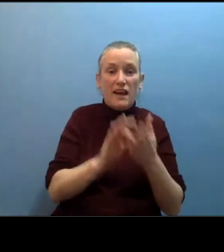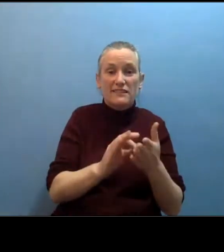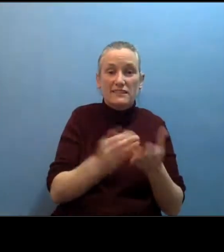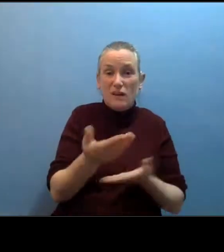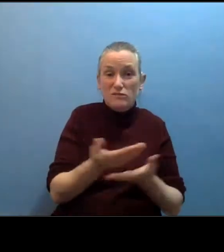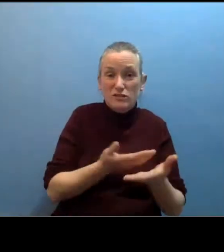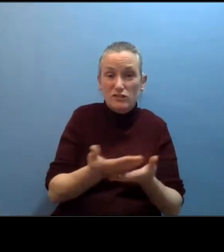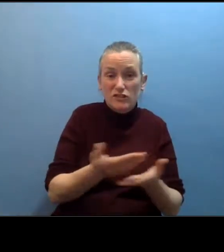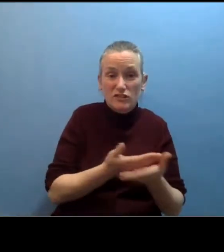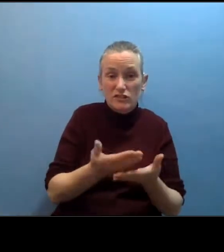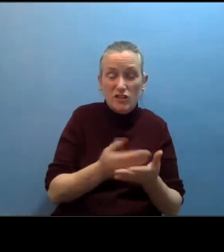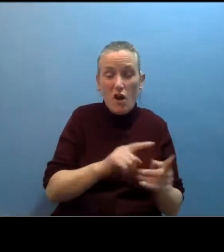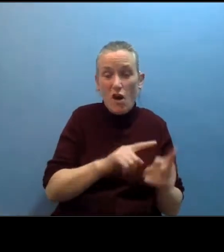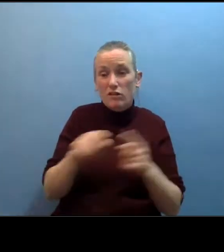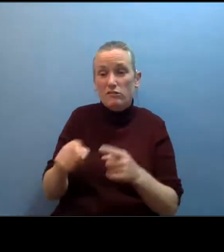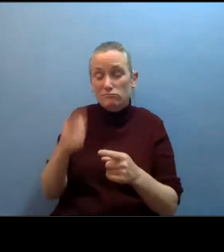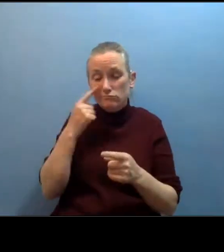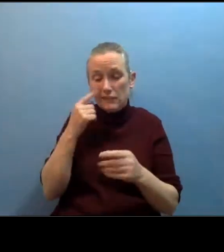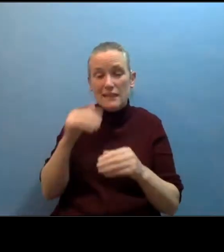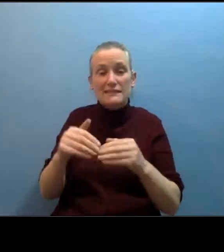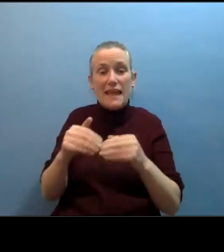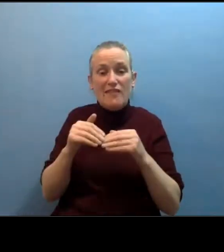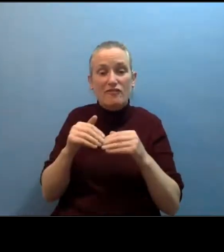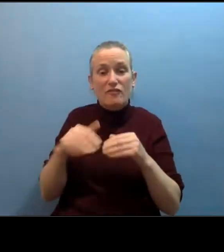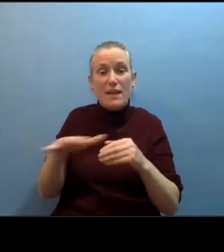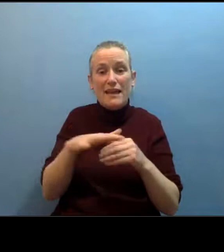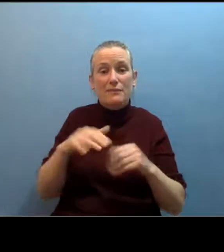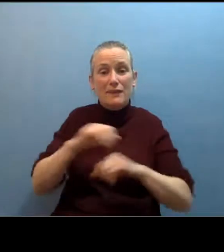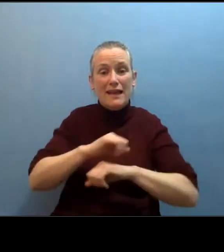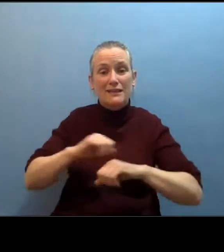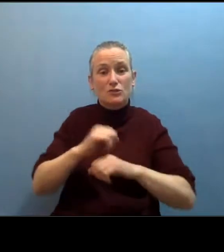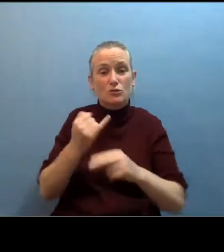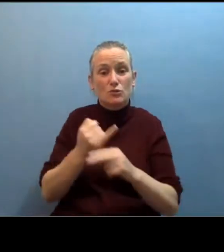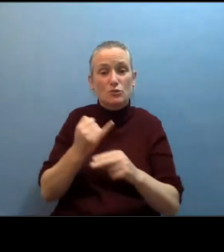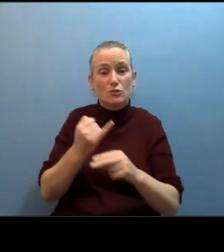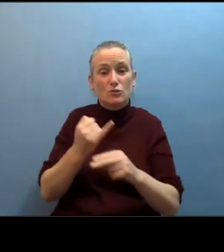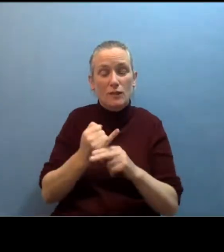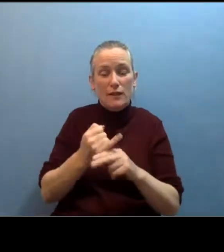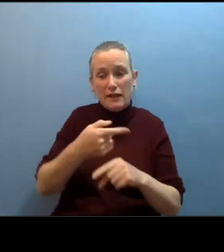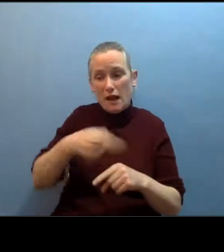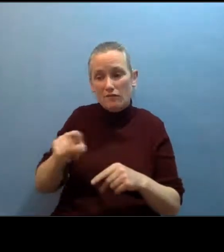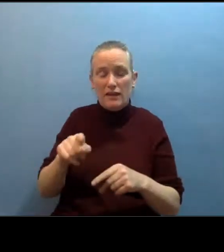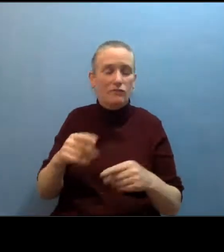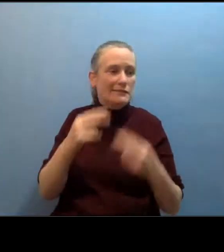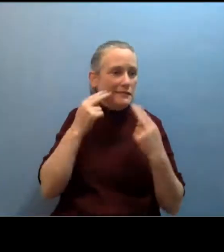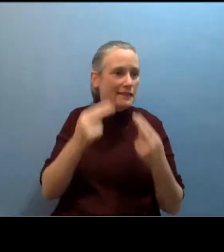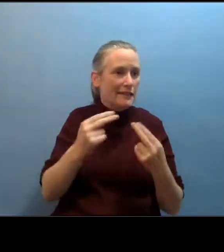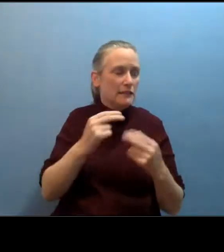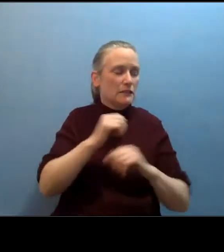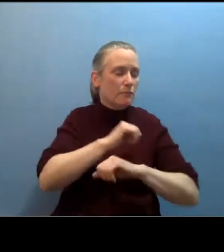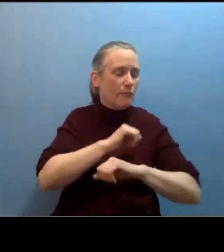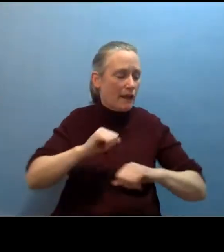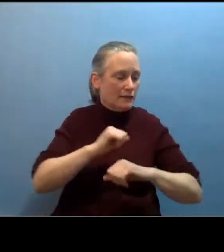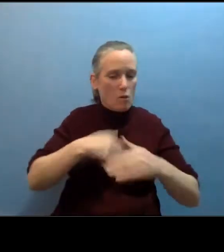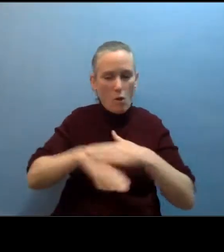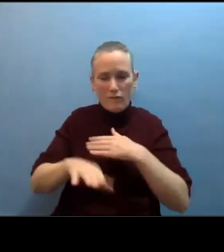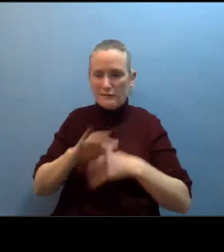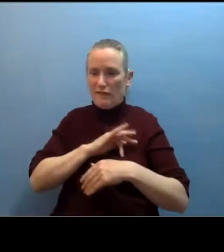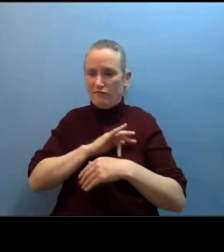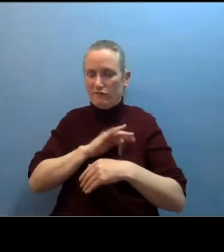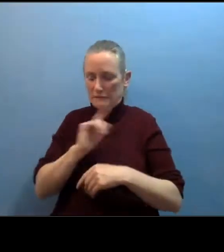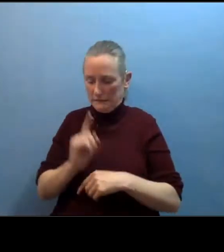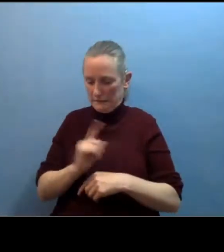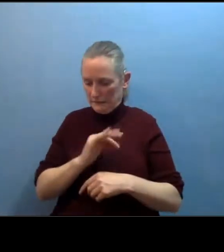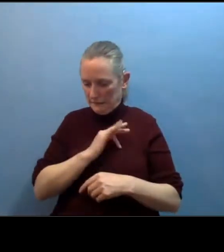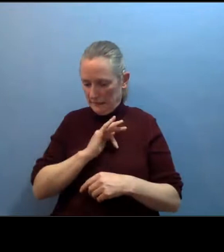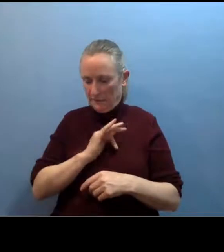having kind of a safe space within the school, somewhere that they could go and have just be on their own whenever they needed to. Working with the school on